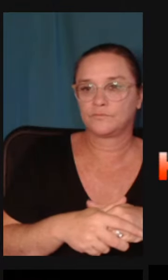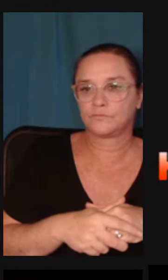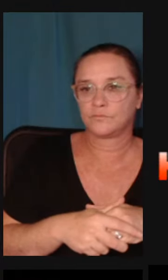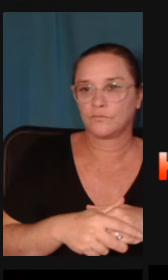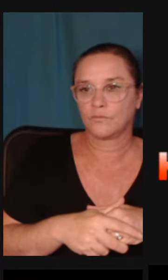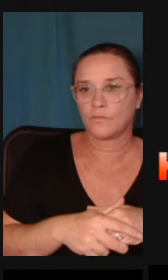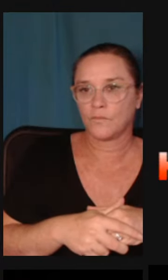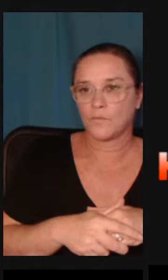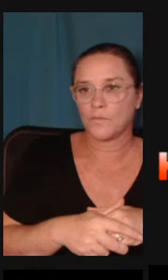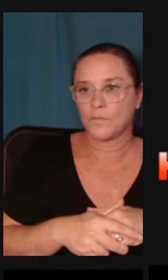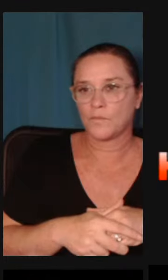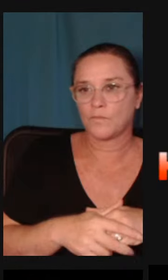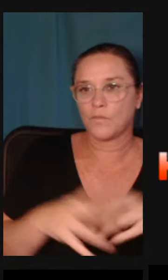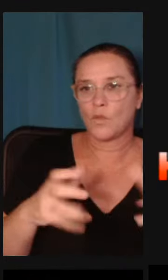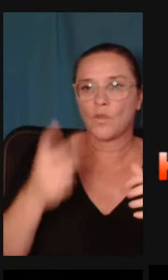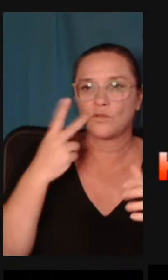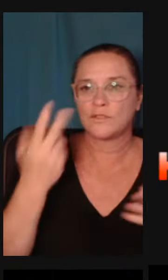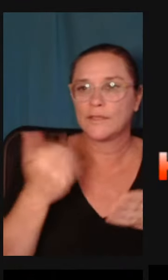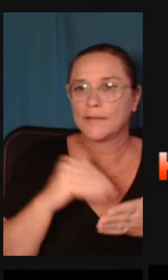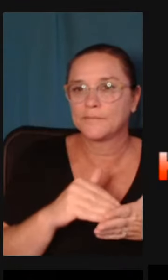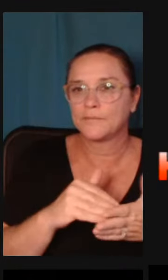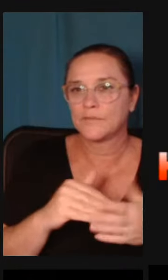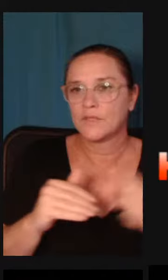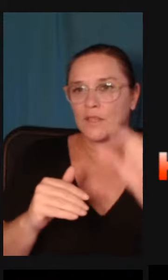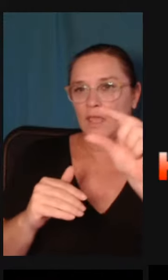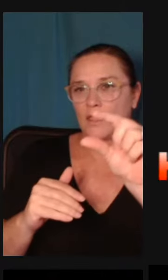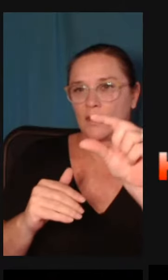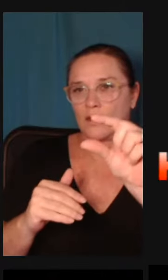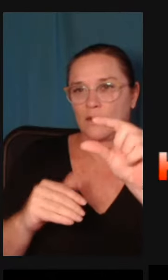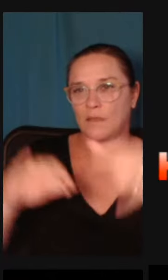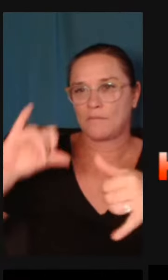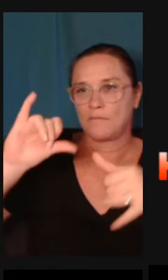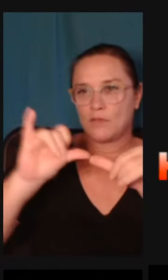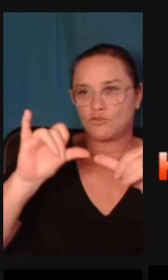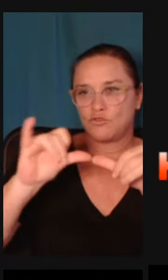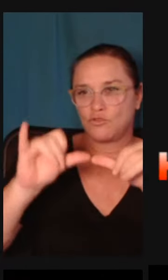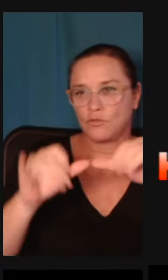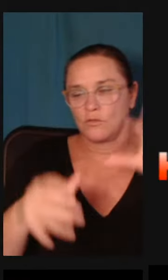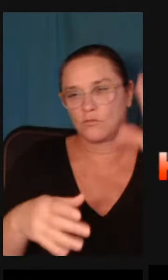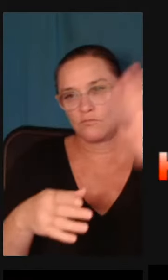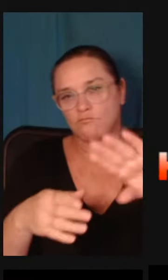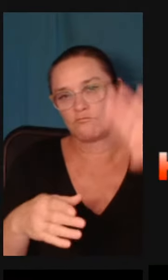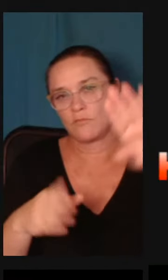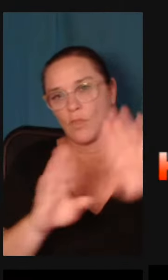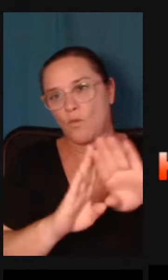Rewind that so you guys can see that again, right there, that distance right there.